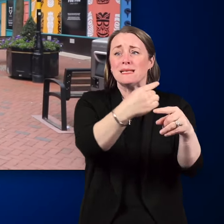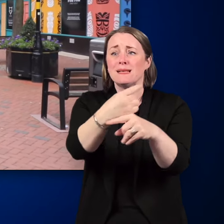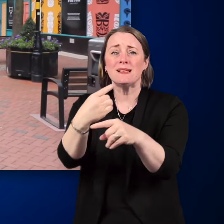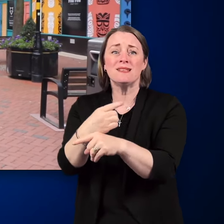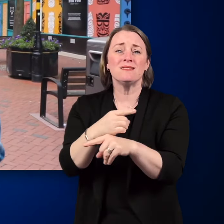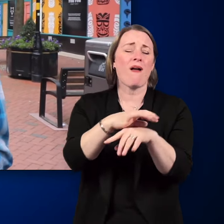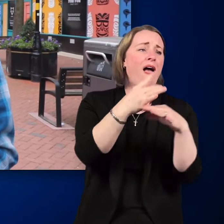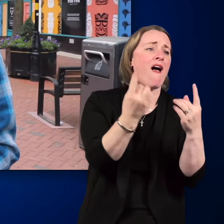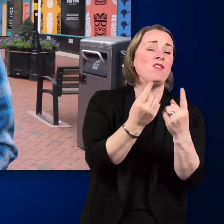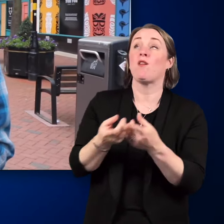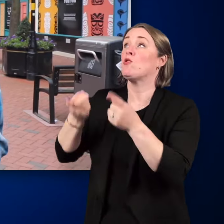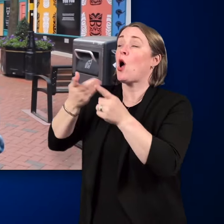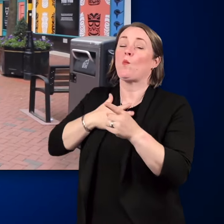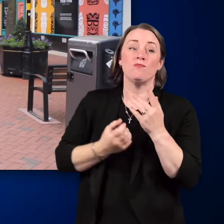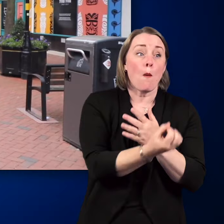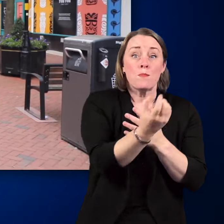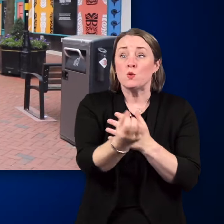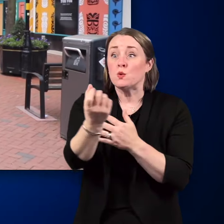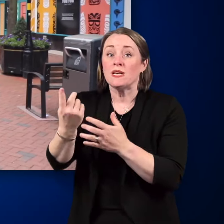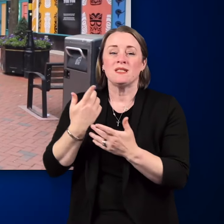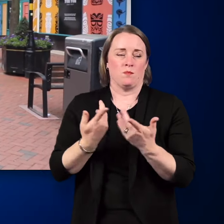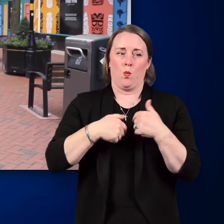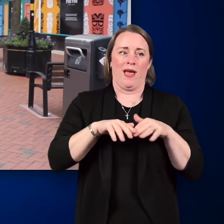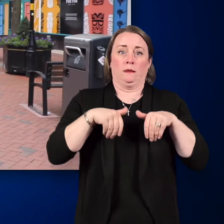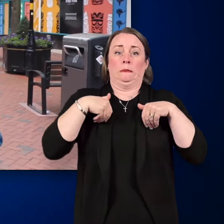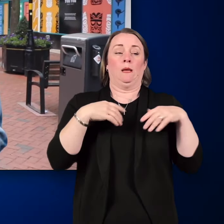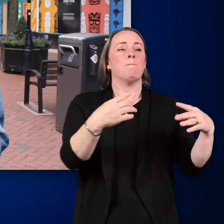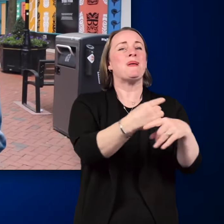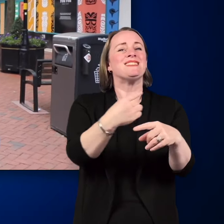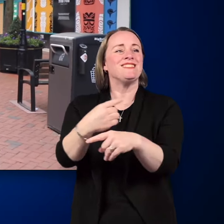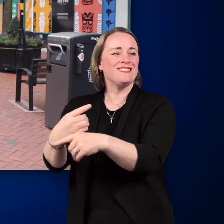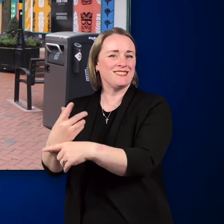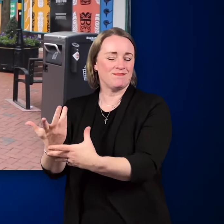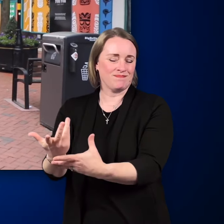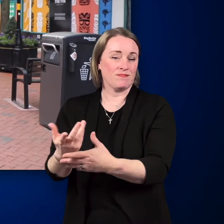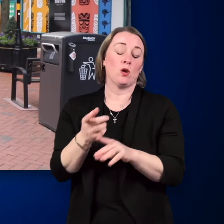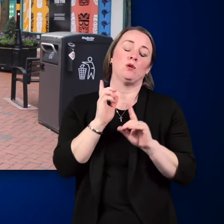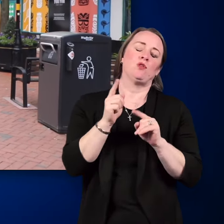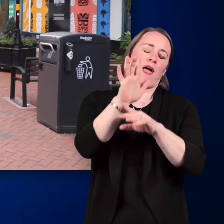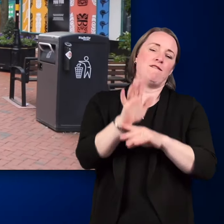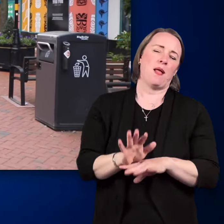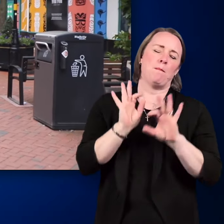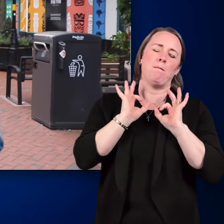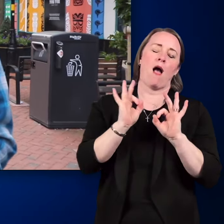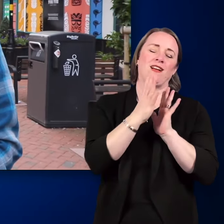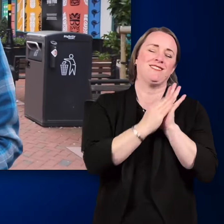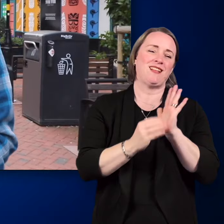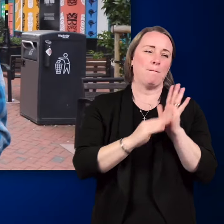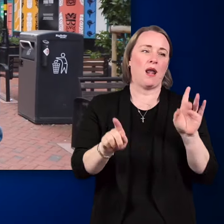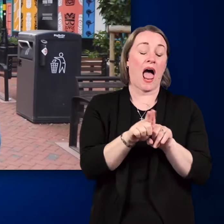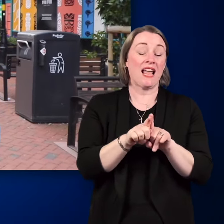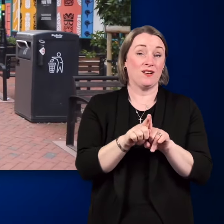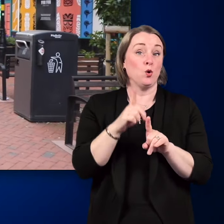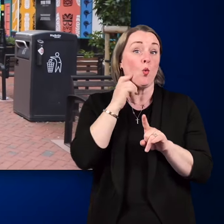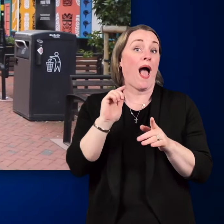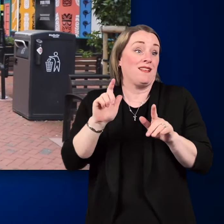has for us. So that analogy from that movie just works so well. There